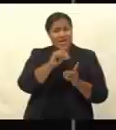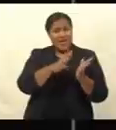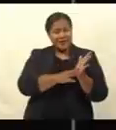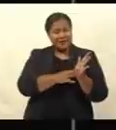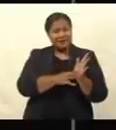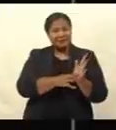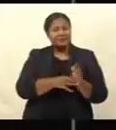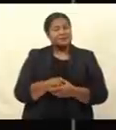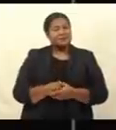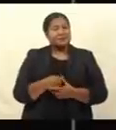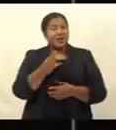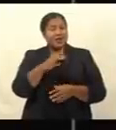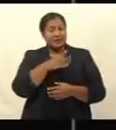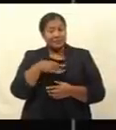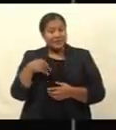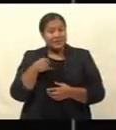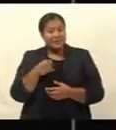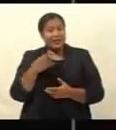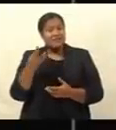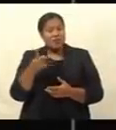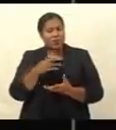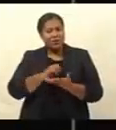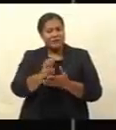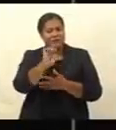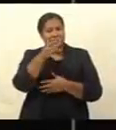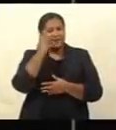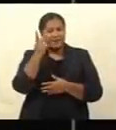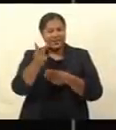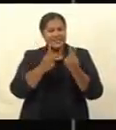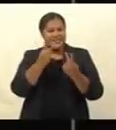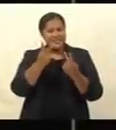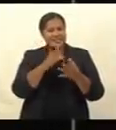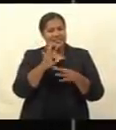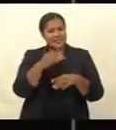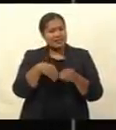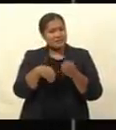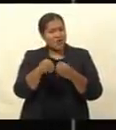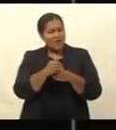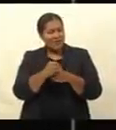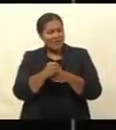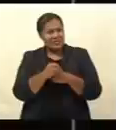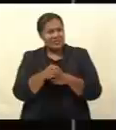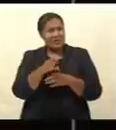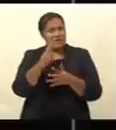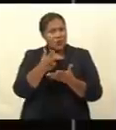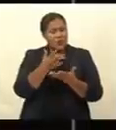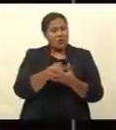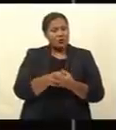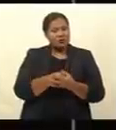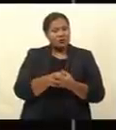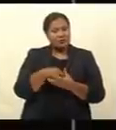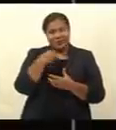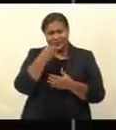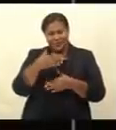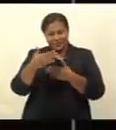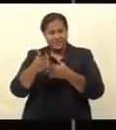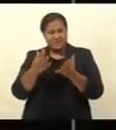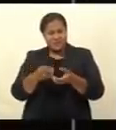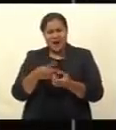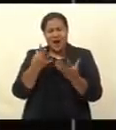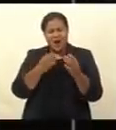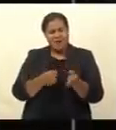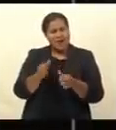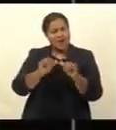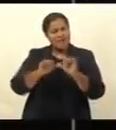Bainimarama and the Minister for Economy visited the Fiji Procurement Office, where the logistic arrangements of the distribution of